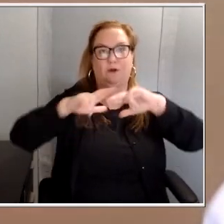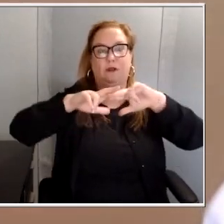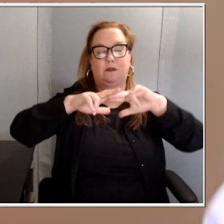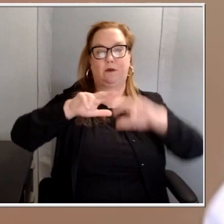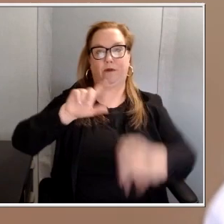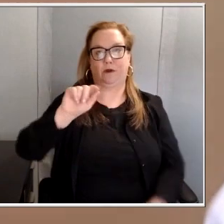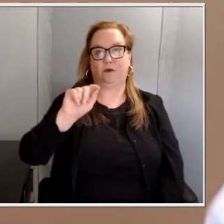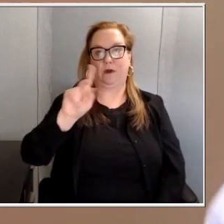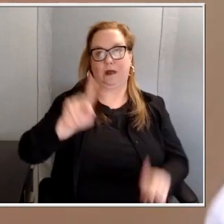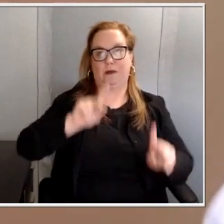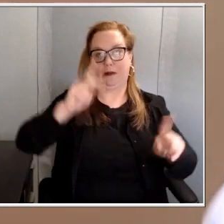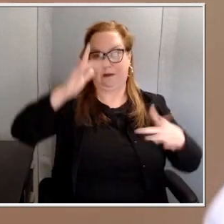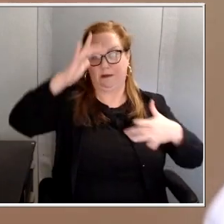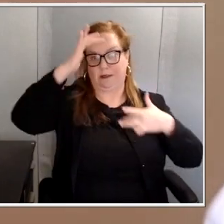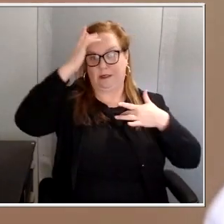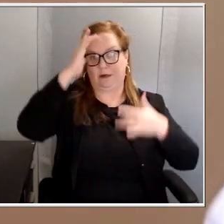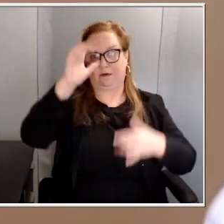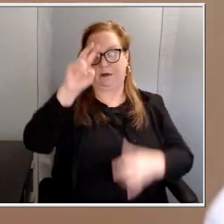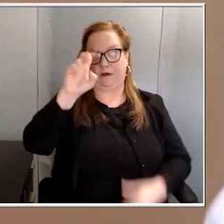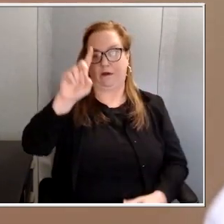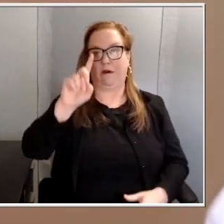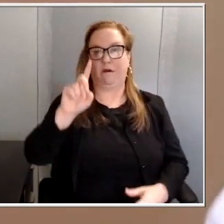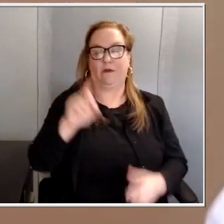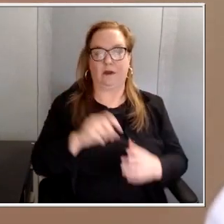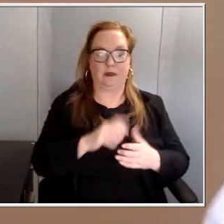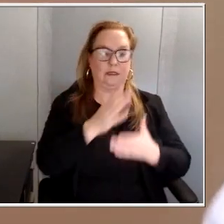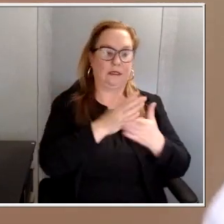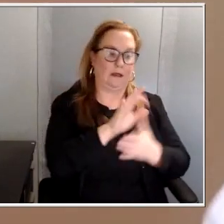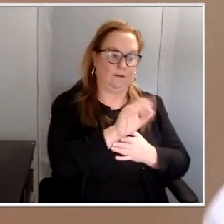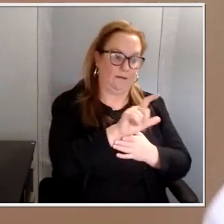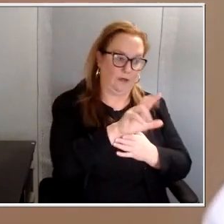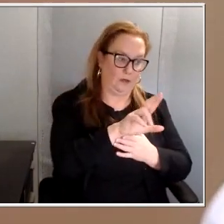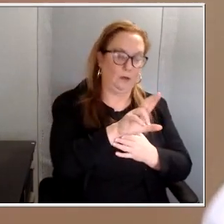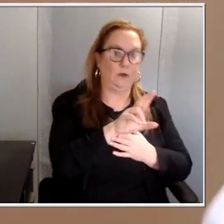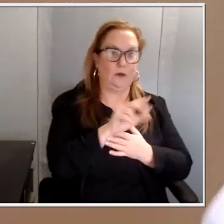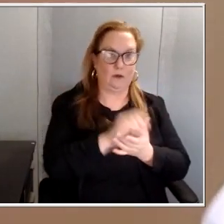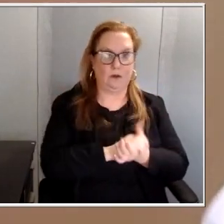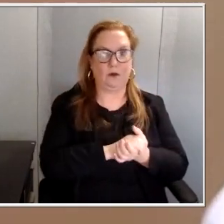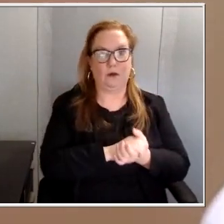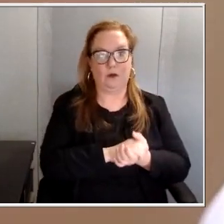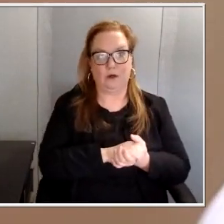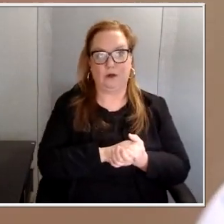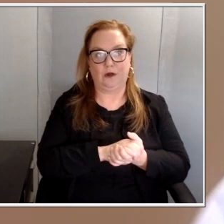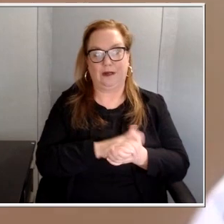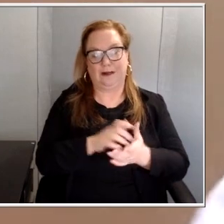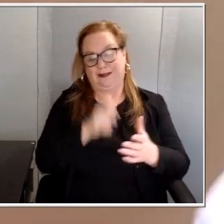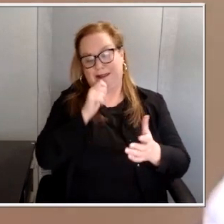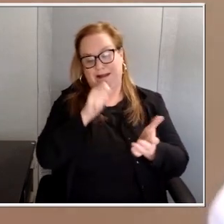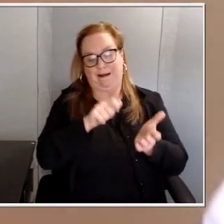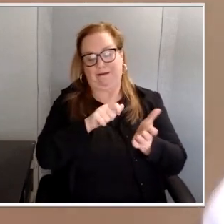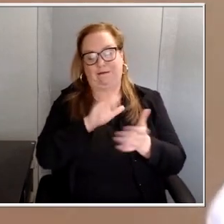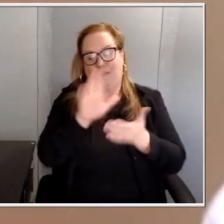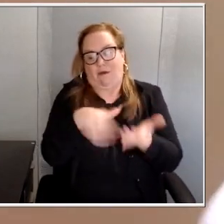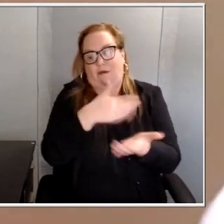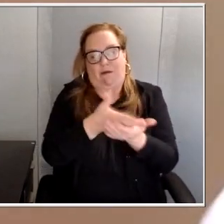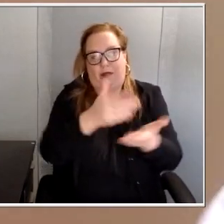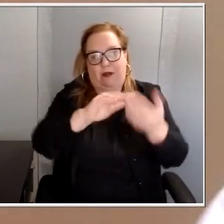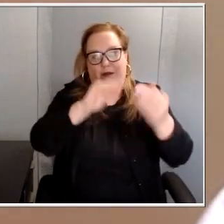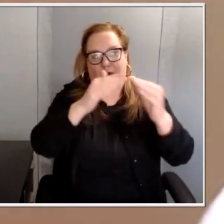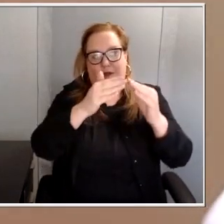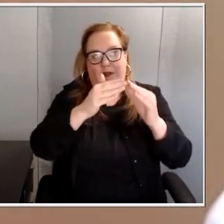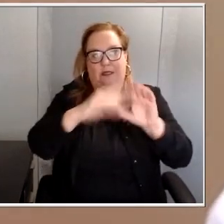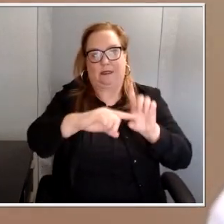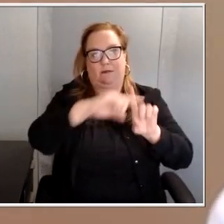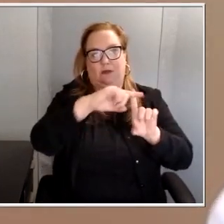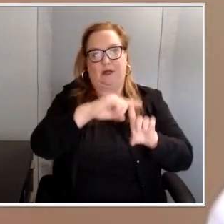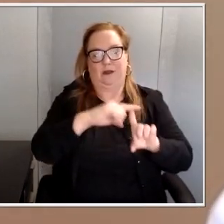20 people out, mostly COVID, some flu. I think this is under counting, as is the percent positivity